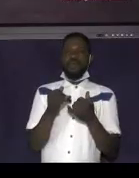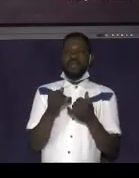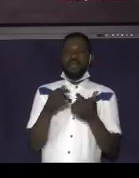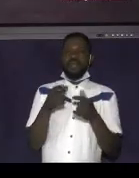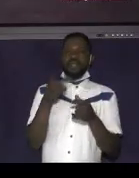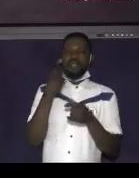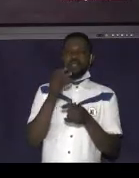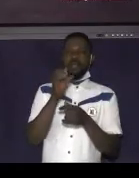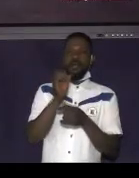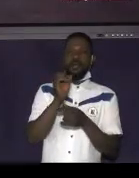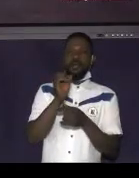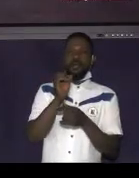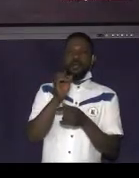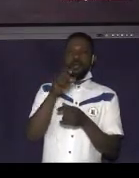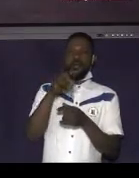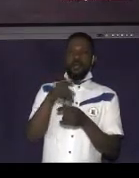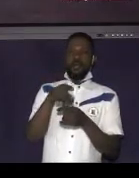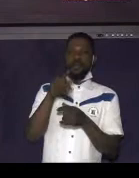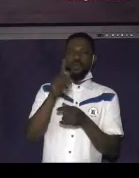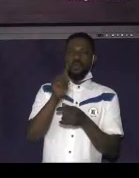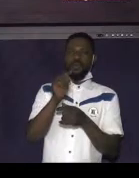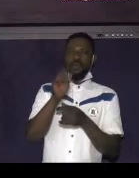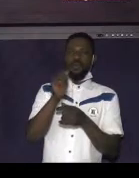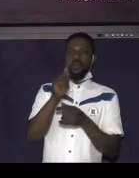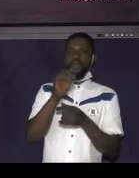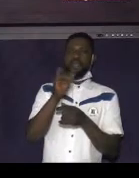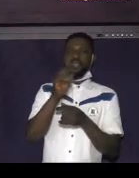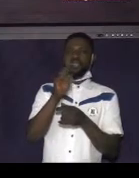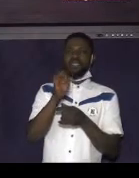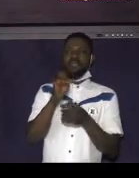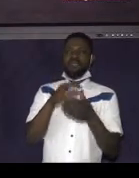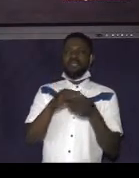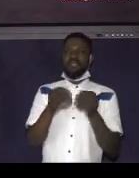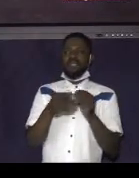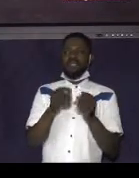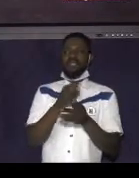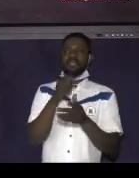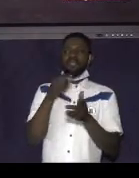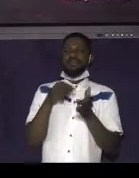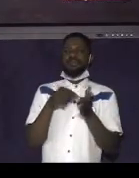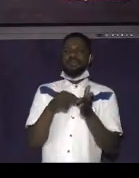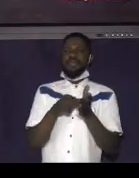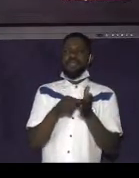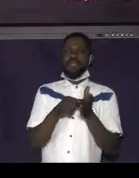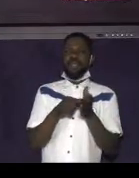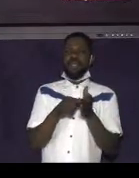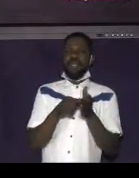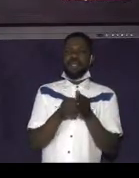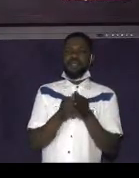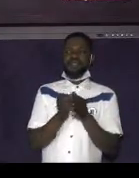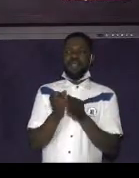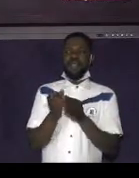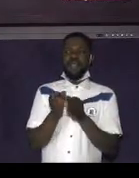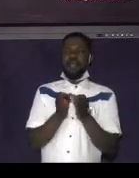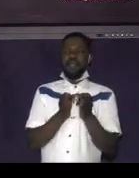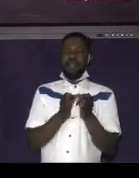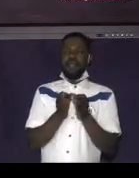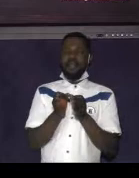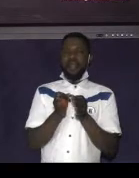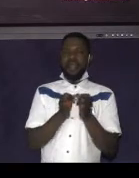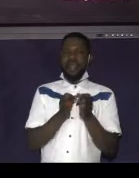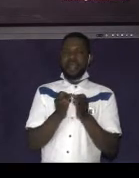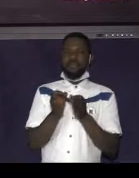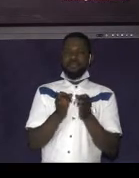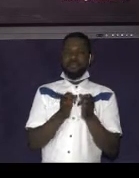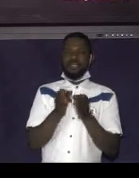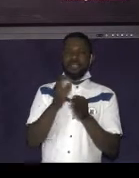at optative sentence. Optative sentence. What do we mean by optative sentence?